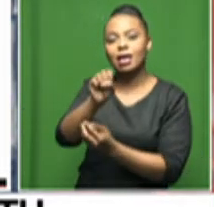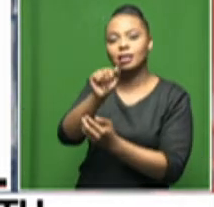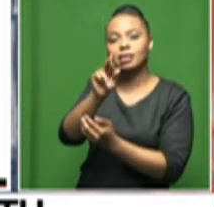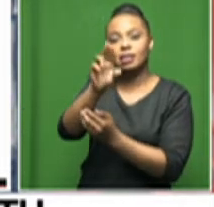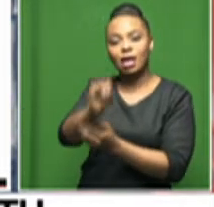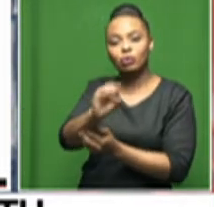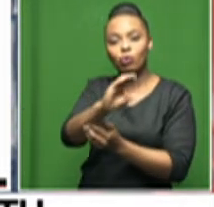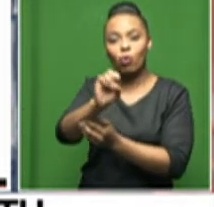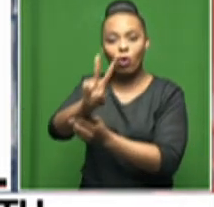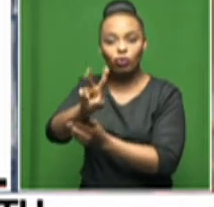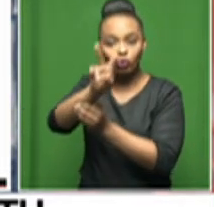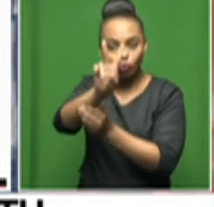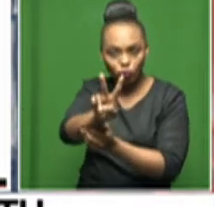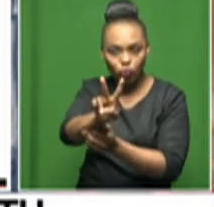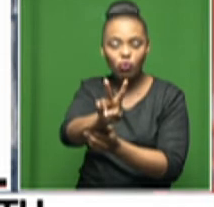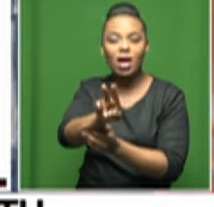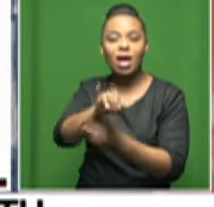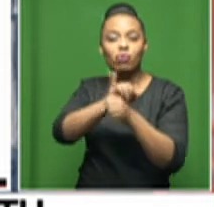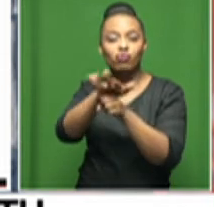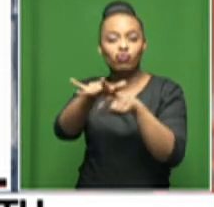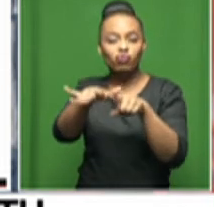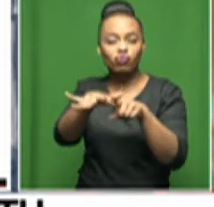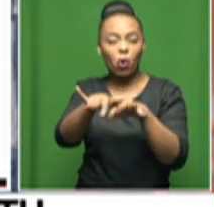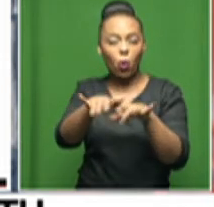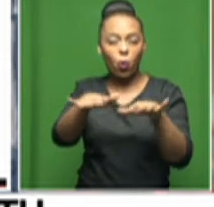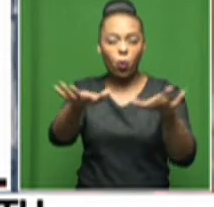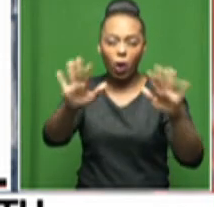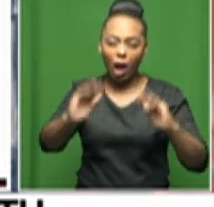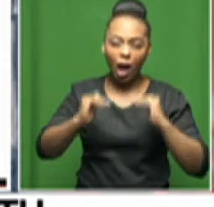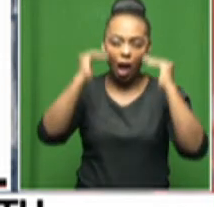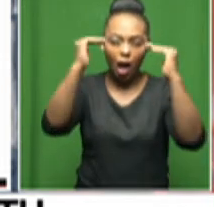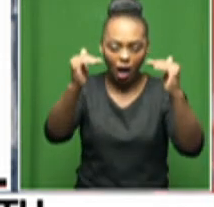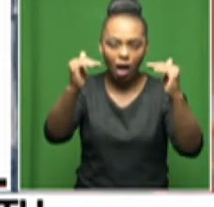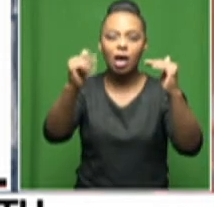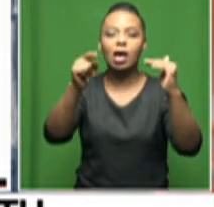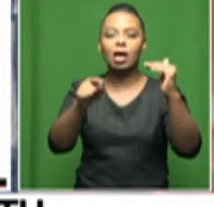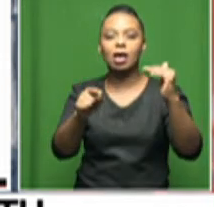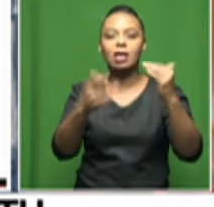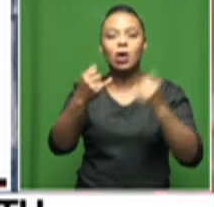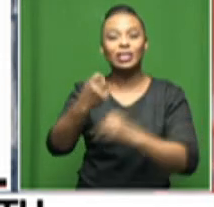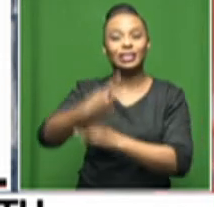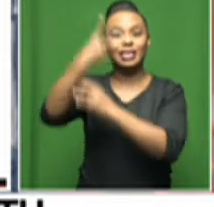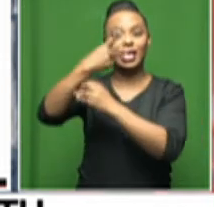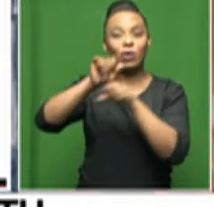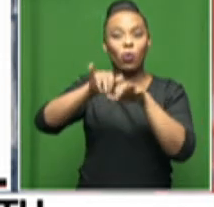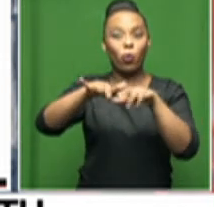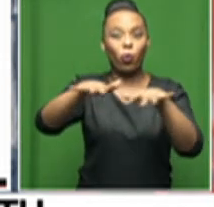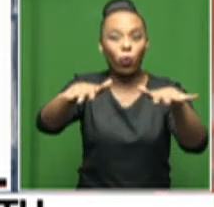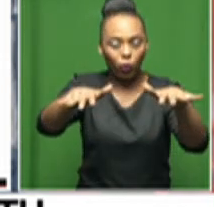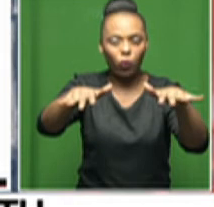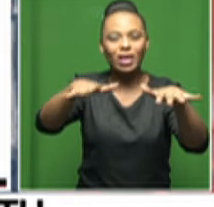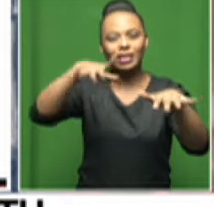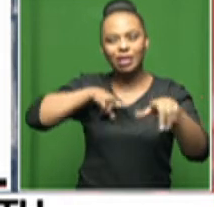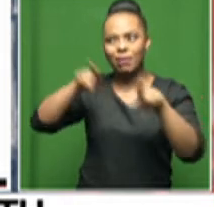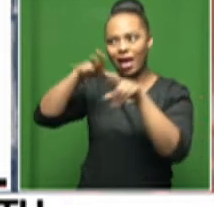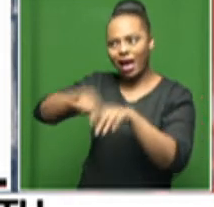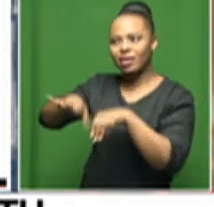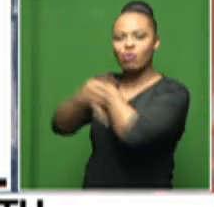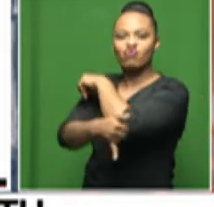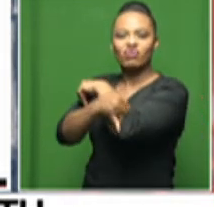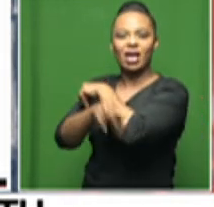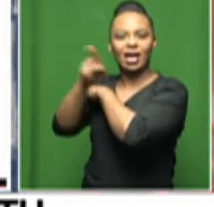the incidence where SARS-CoV-2 infection was very high, and it was at the time of our second wave, and in other parts of the world their third